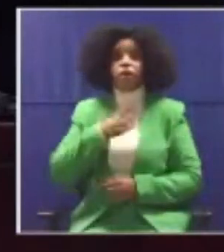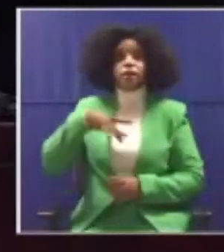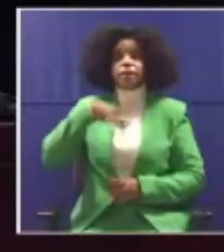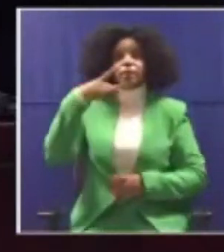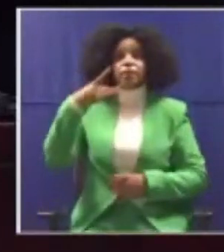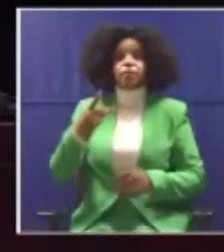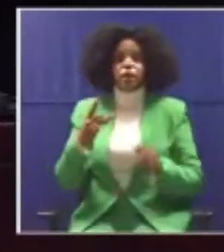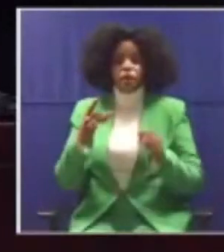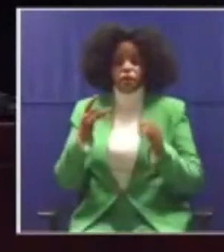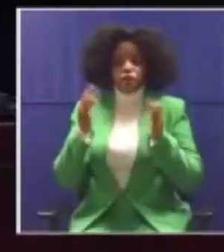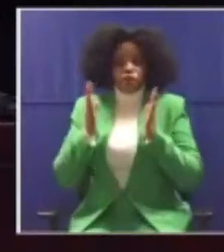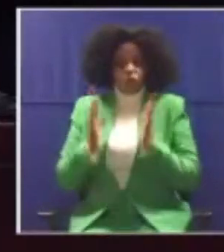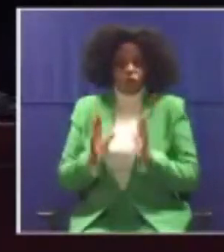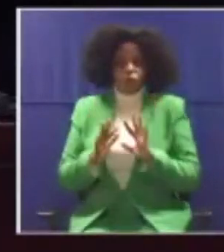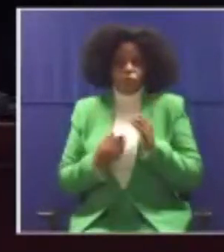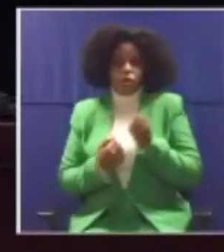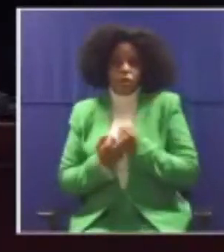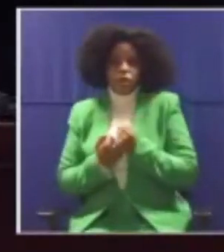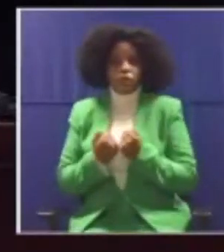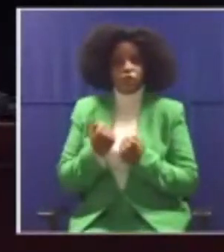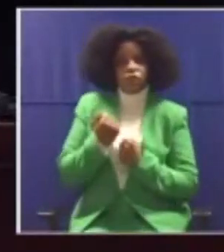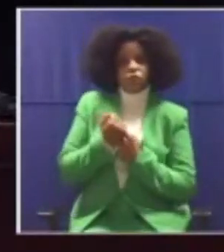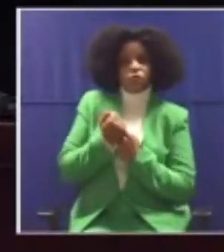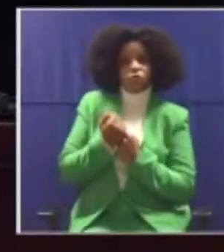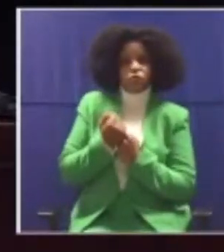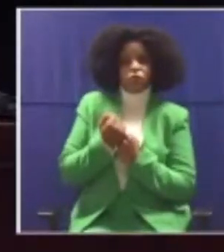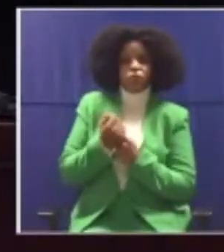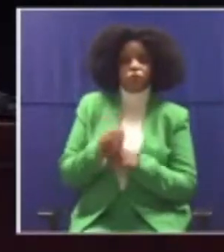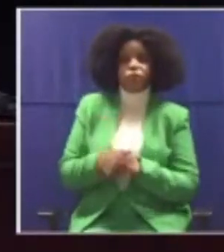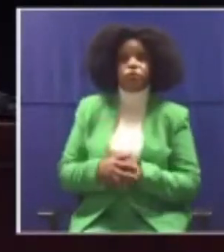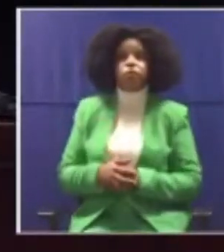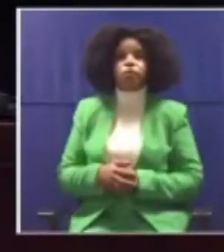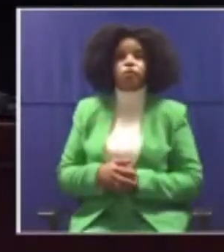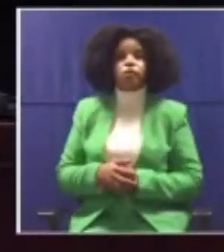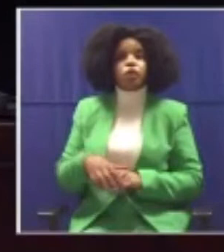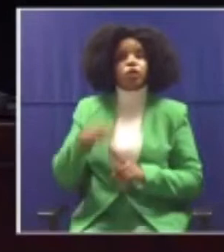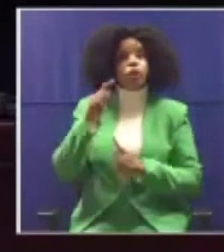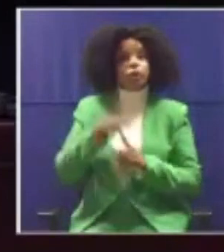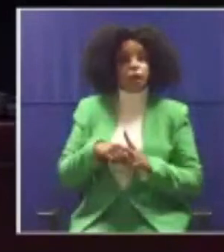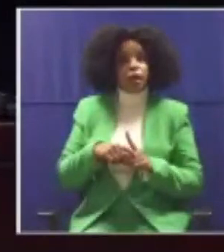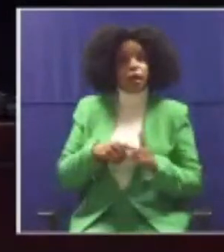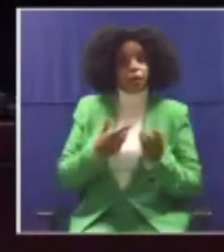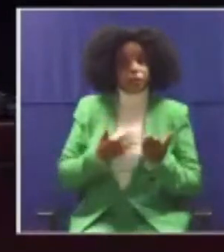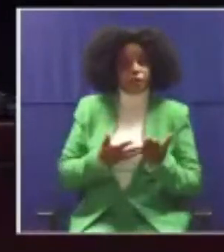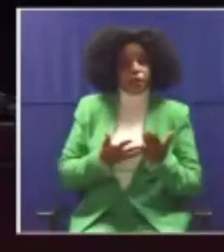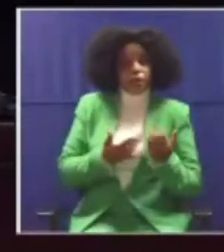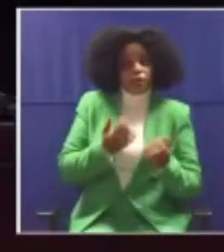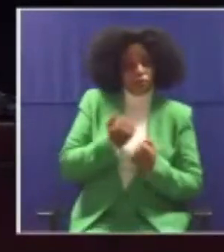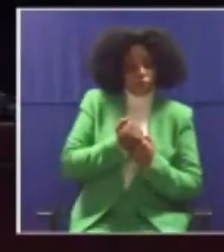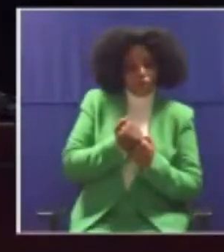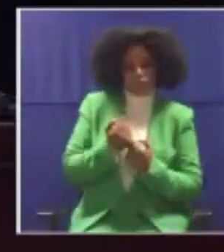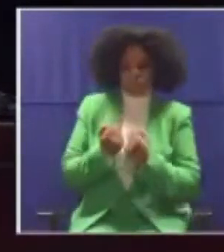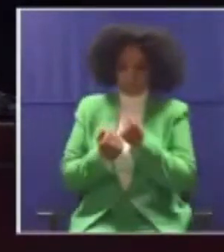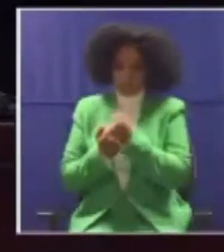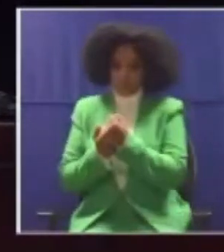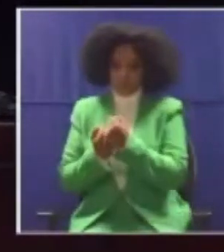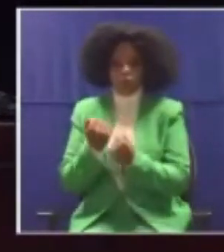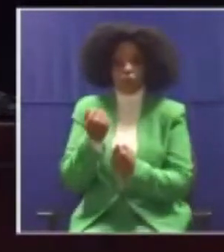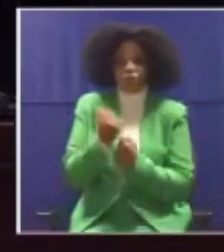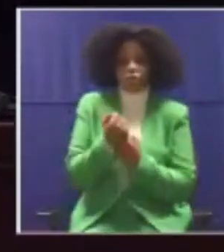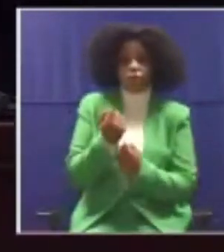That is caring about others. Muthu ke muthu ka batho. Muntu ngumuntu